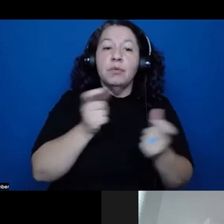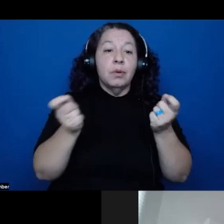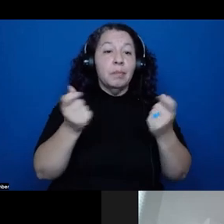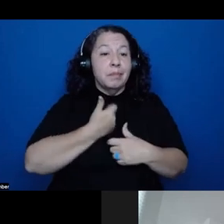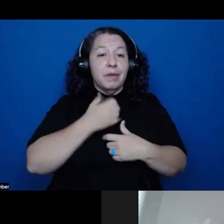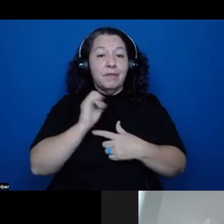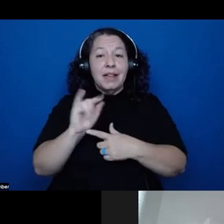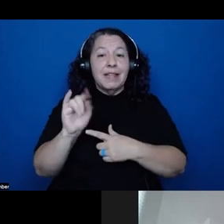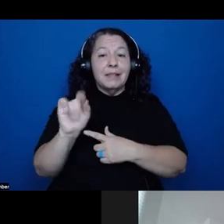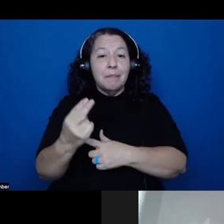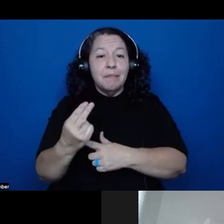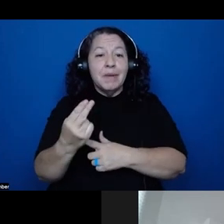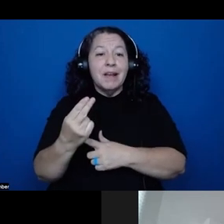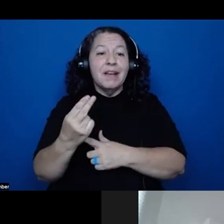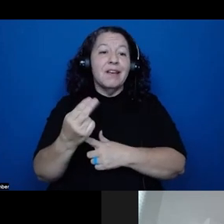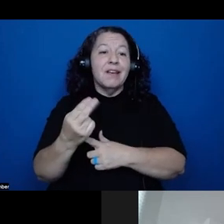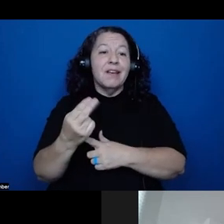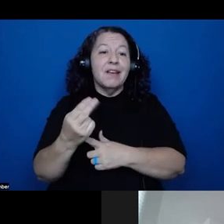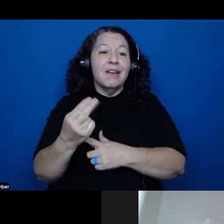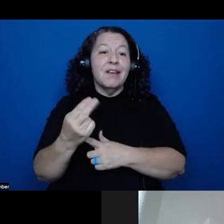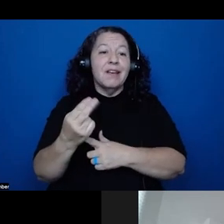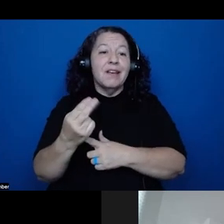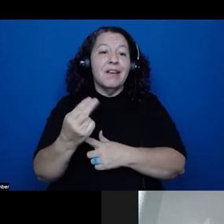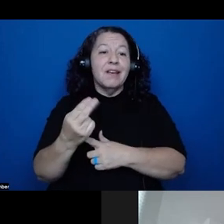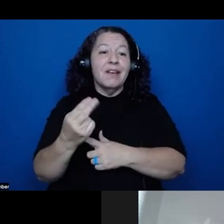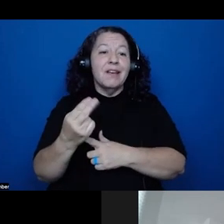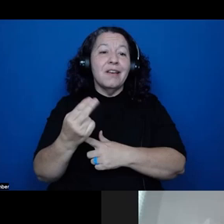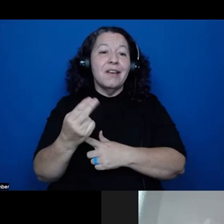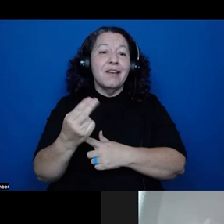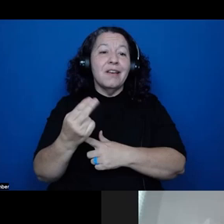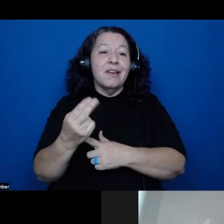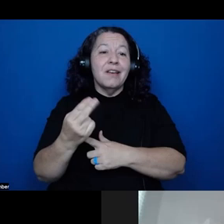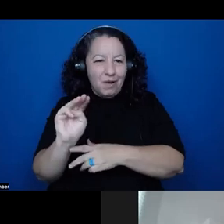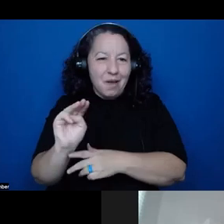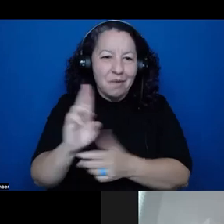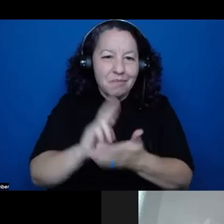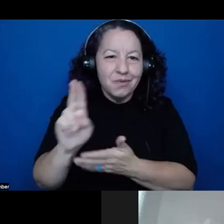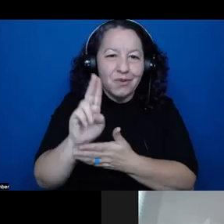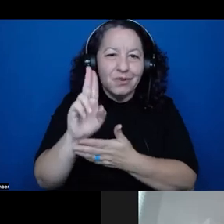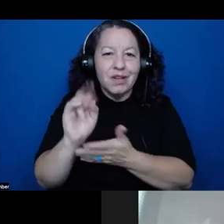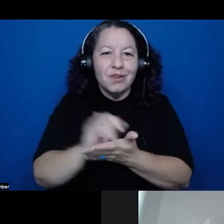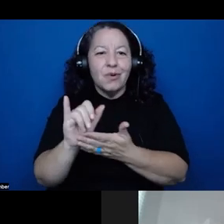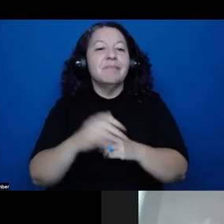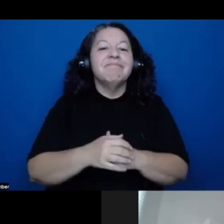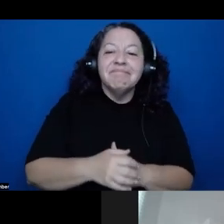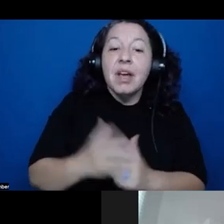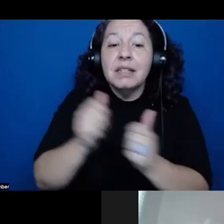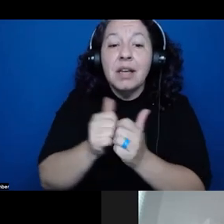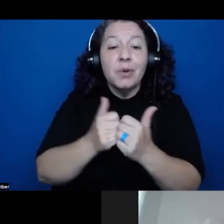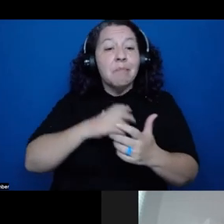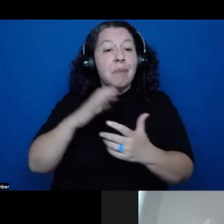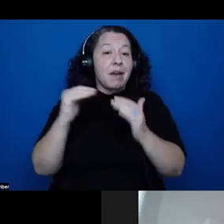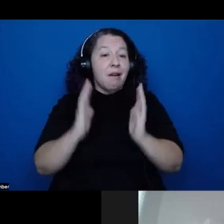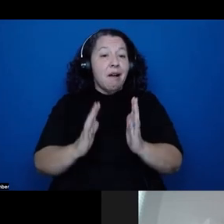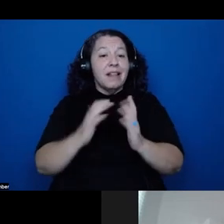English at Fordham University in New York City, together with my colleague and dear friend, the writer